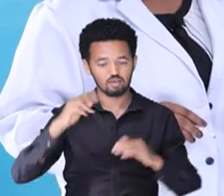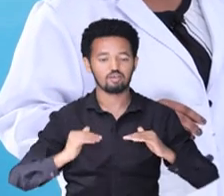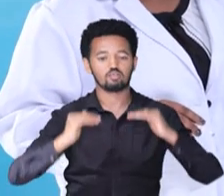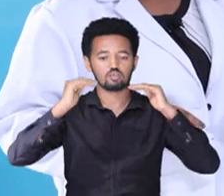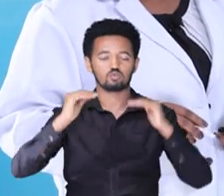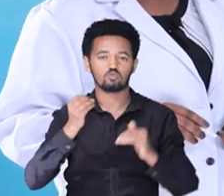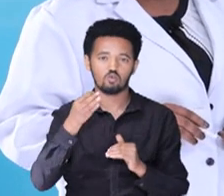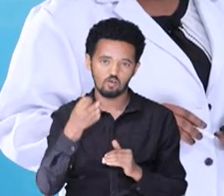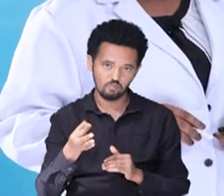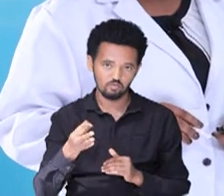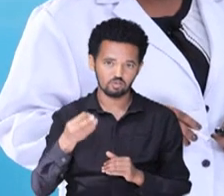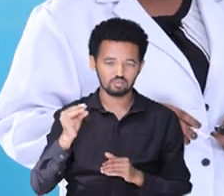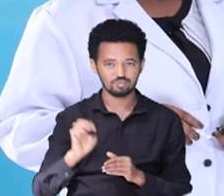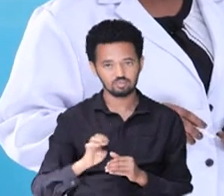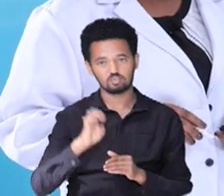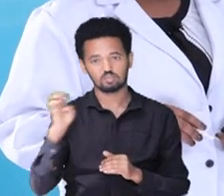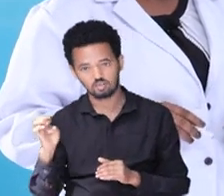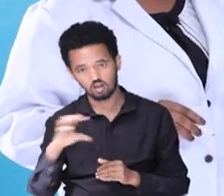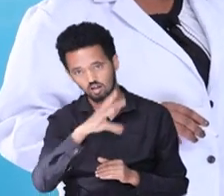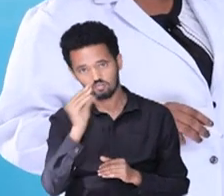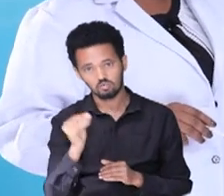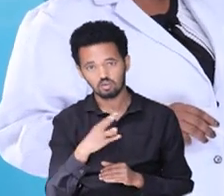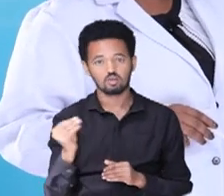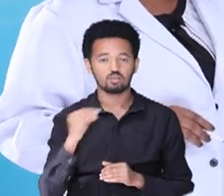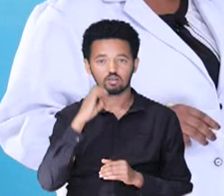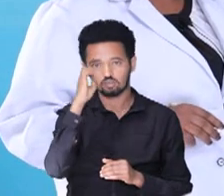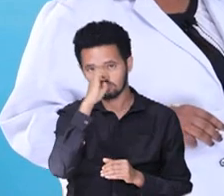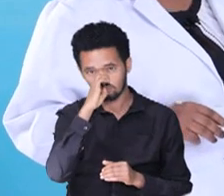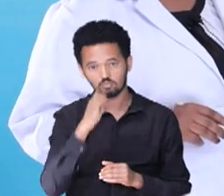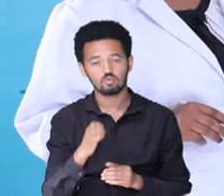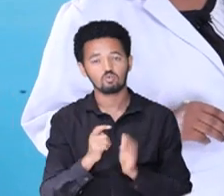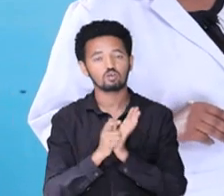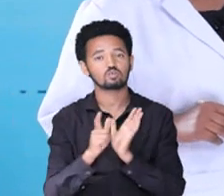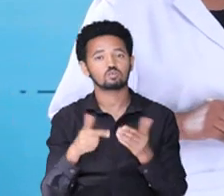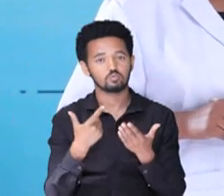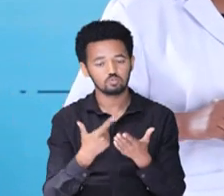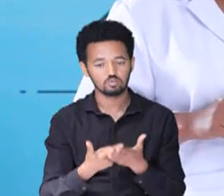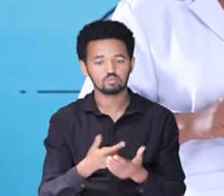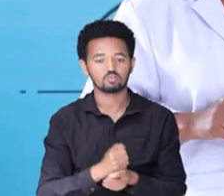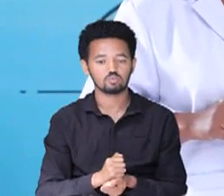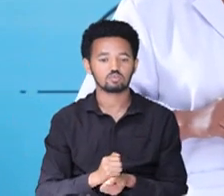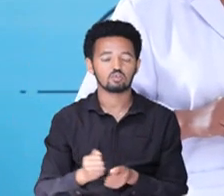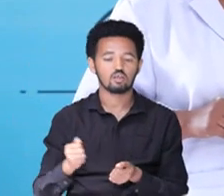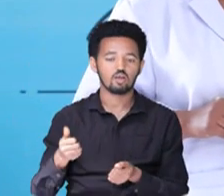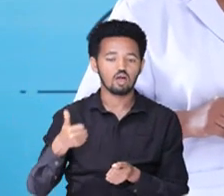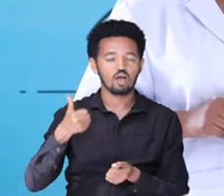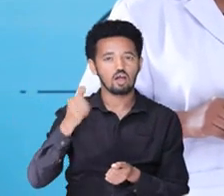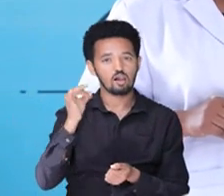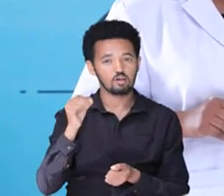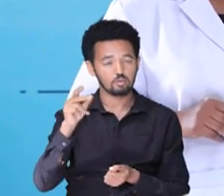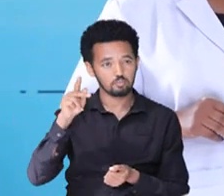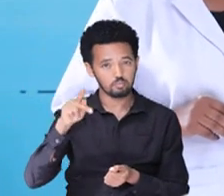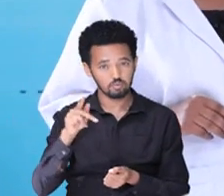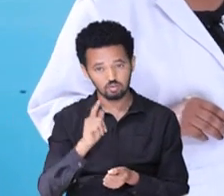of Eastern Africa and Ethiopia. For example, in this area, alpine vegetation is very